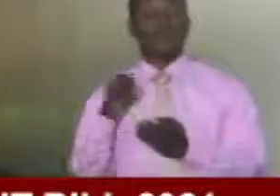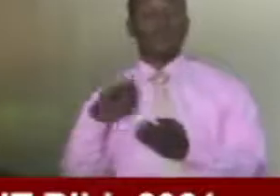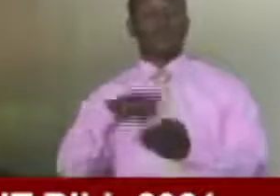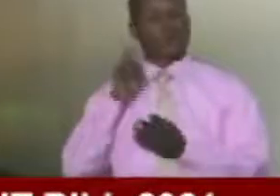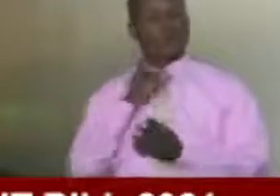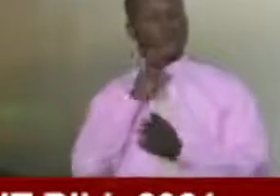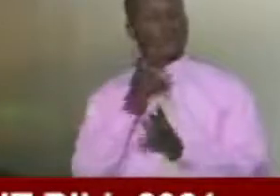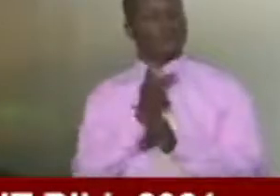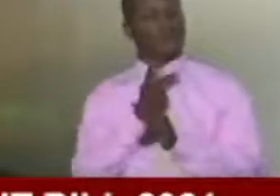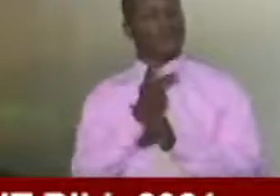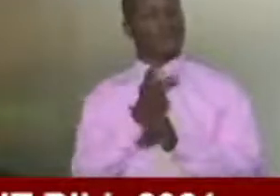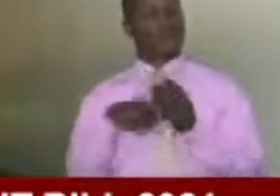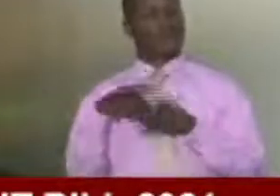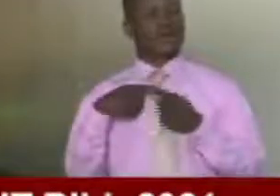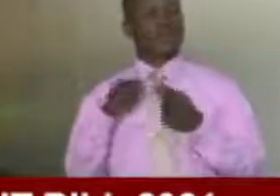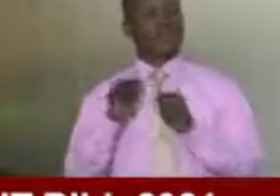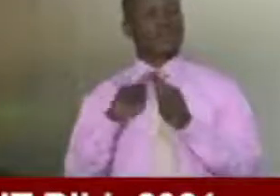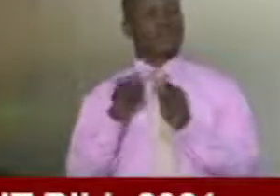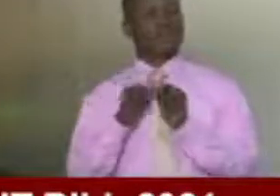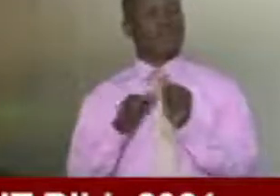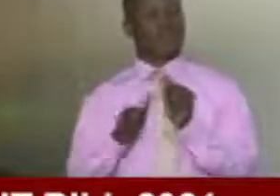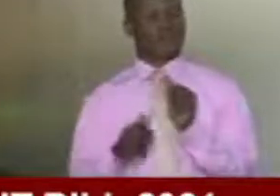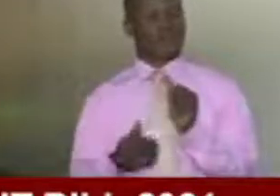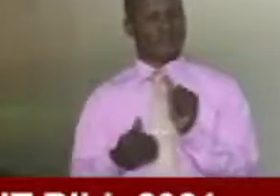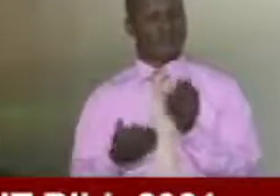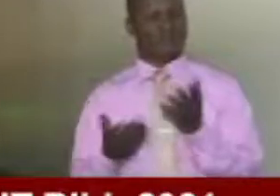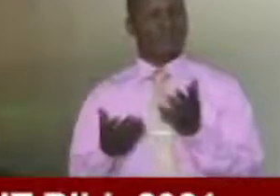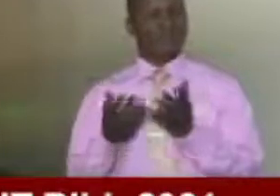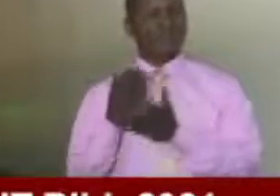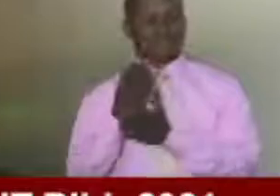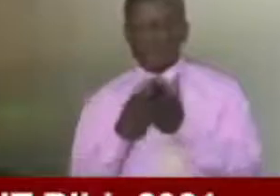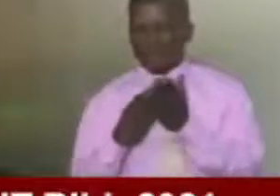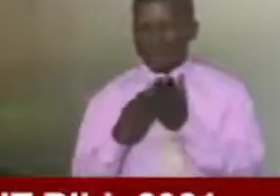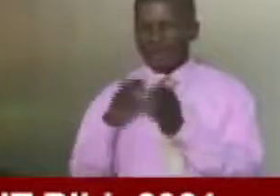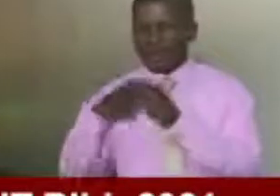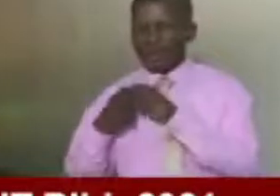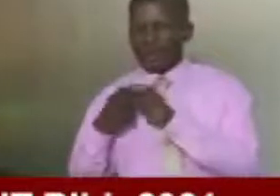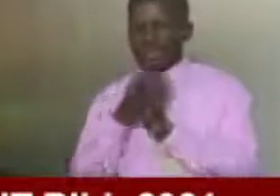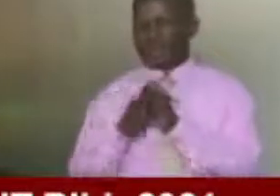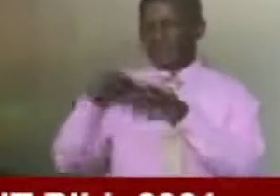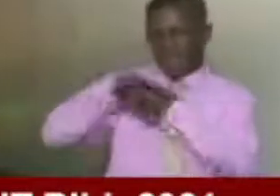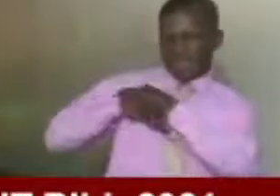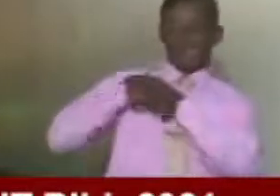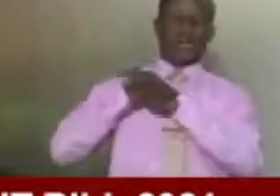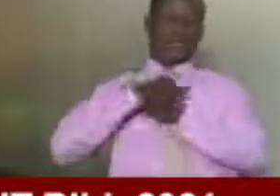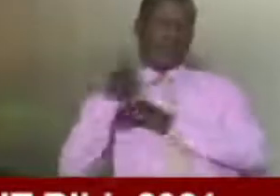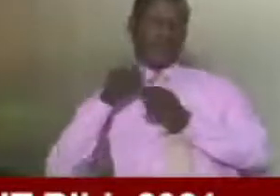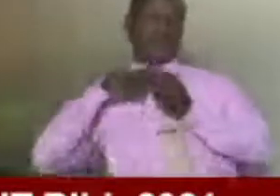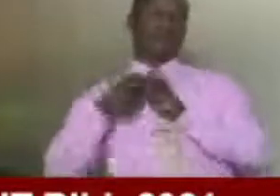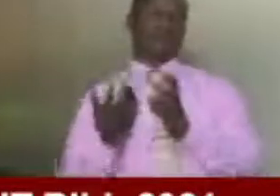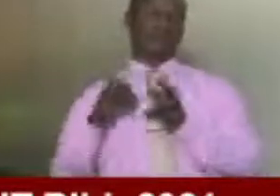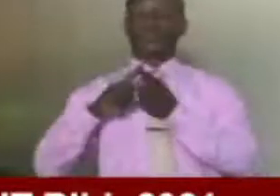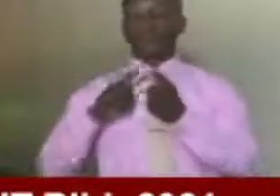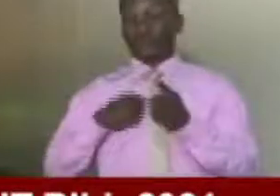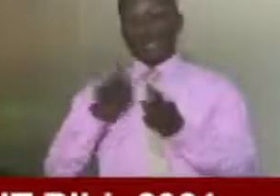careful about trying to avoid or solve one problem and run into another problem. So to my mind, any governor